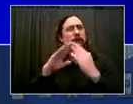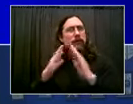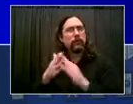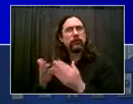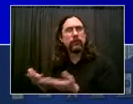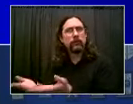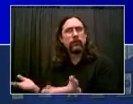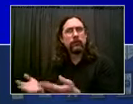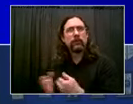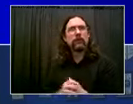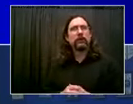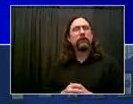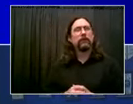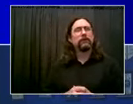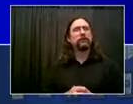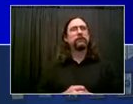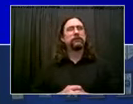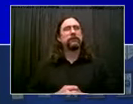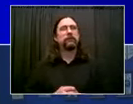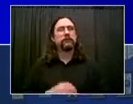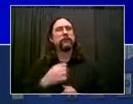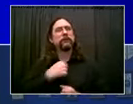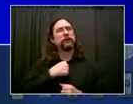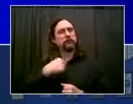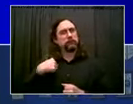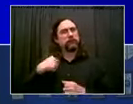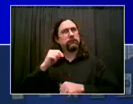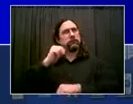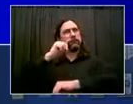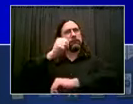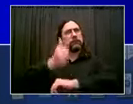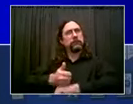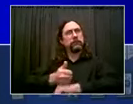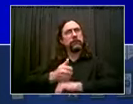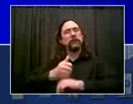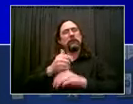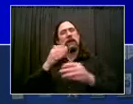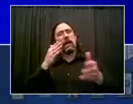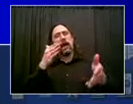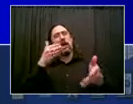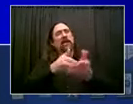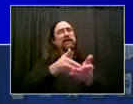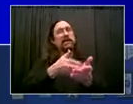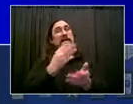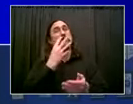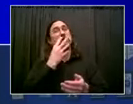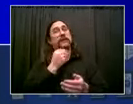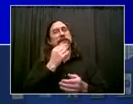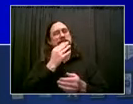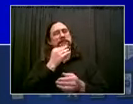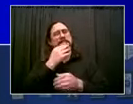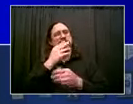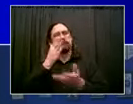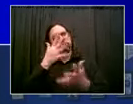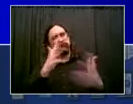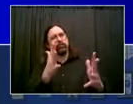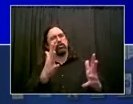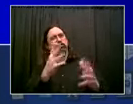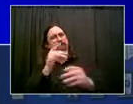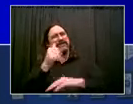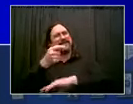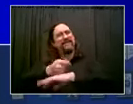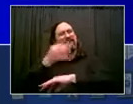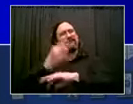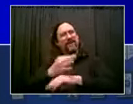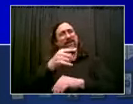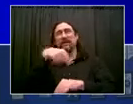years around the world. We have to stop it. And if there's one place it needs to be stopped once and for all, it's right here in New York City. And we will do that. We will stomp it